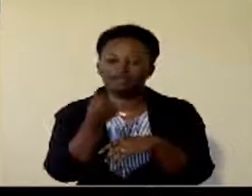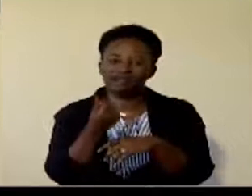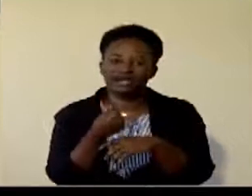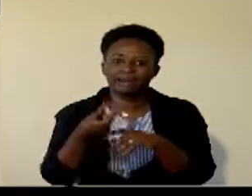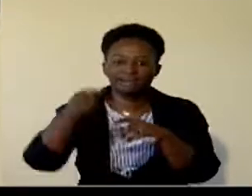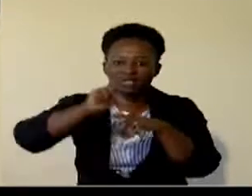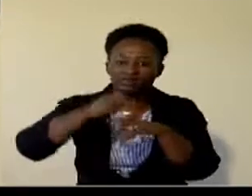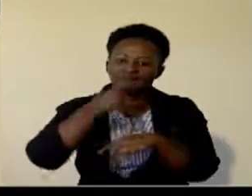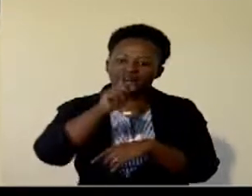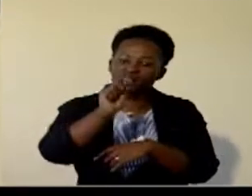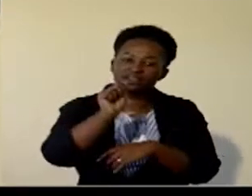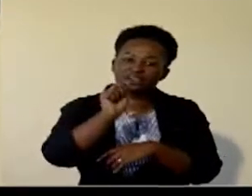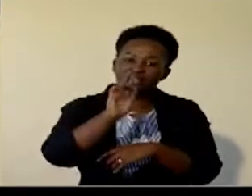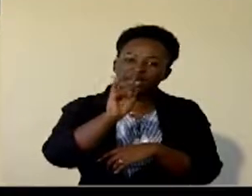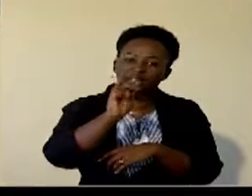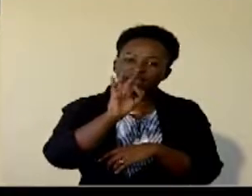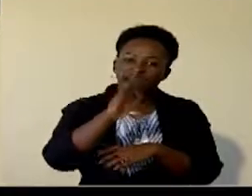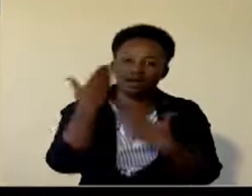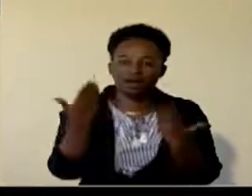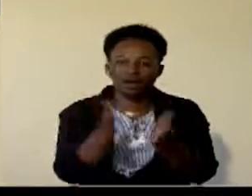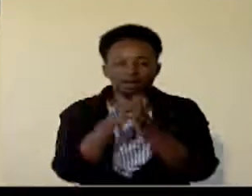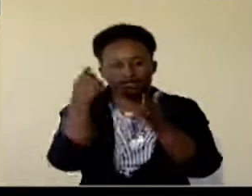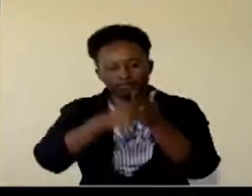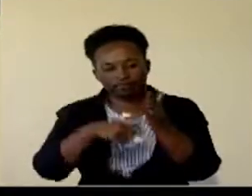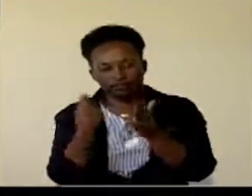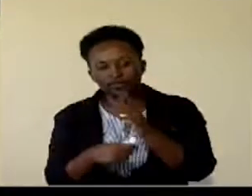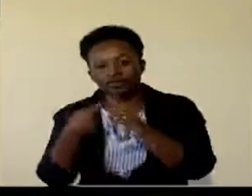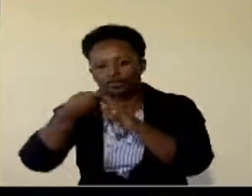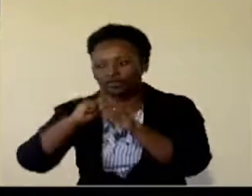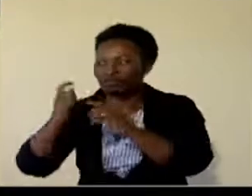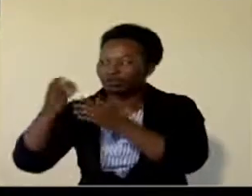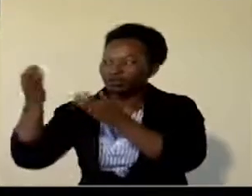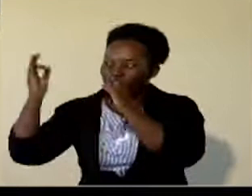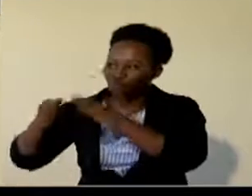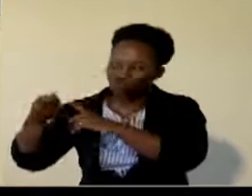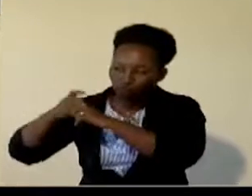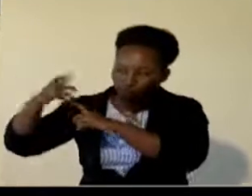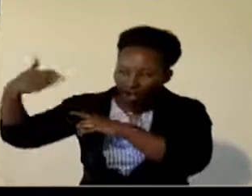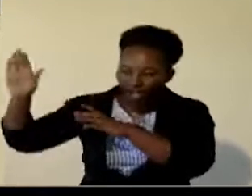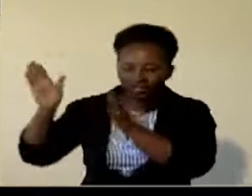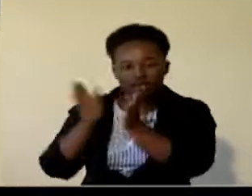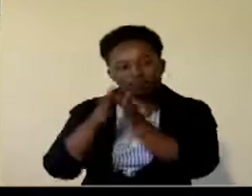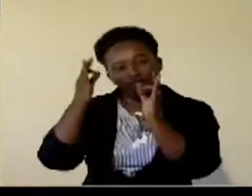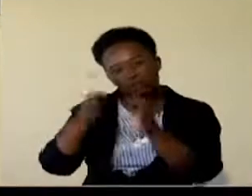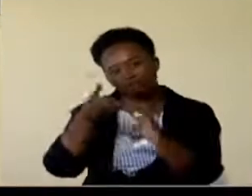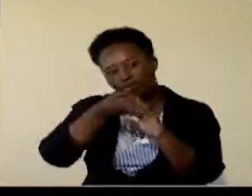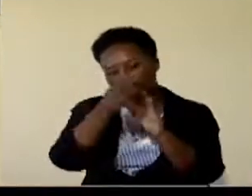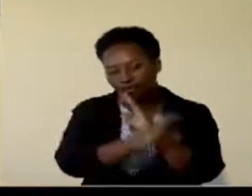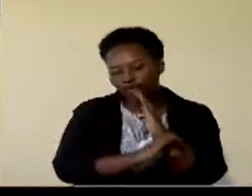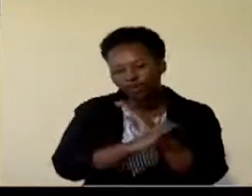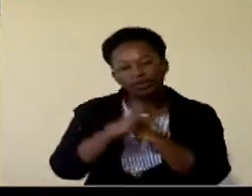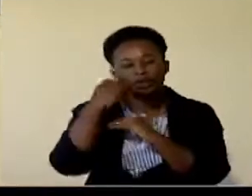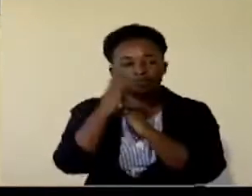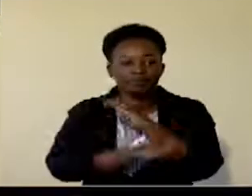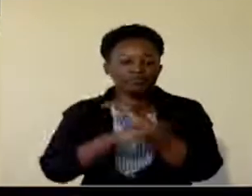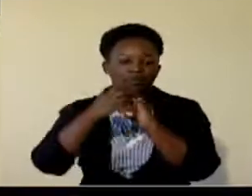What are tariffs? Those are taxes levied on imports or exports. Now, if a country charges high taxes on imported